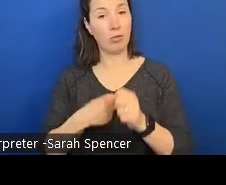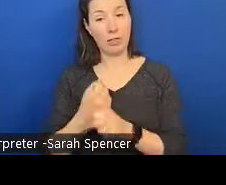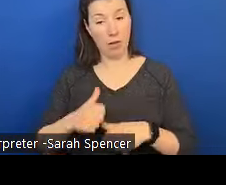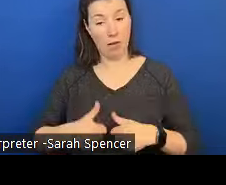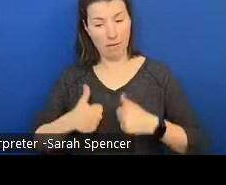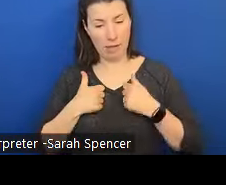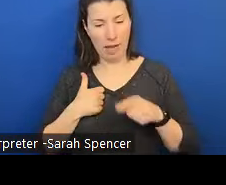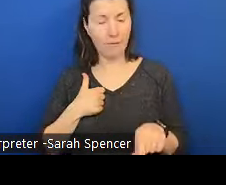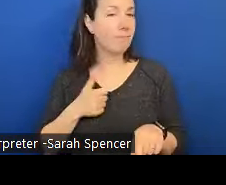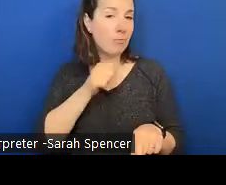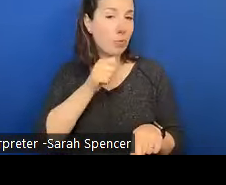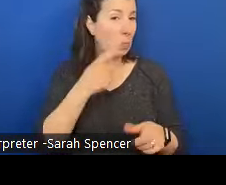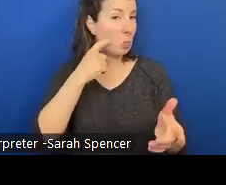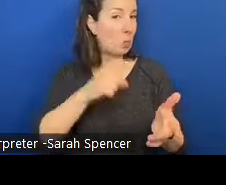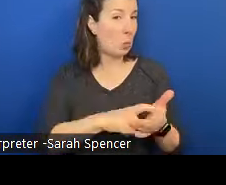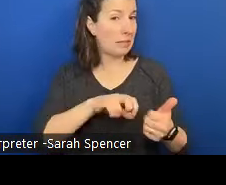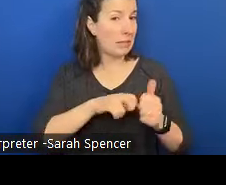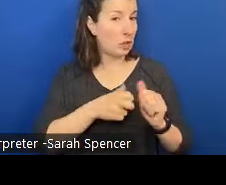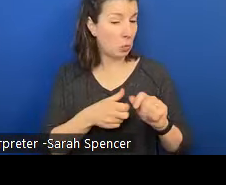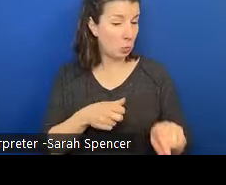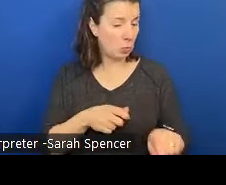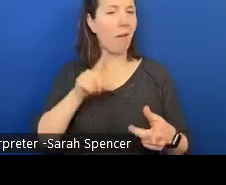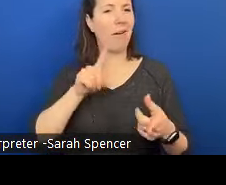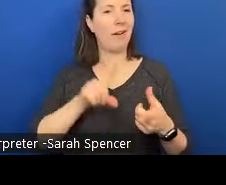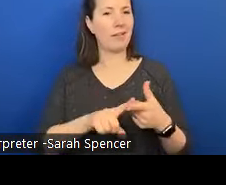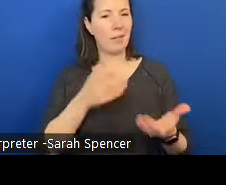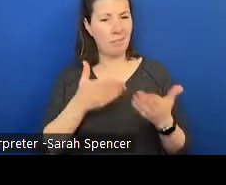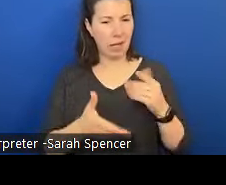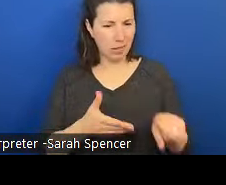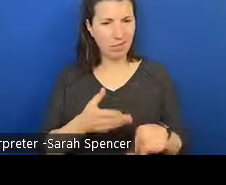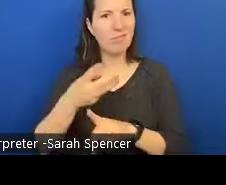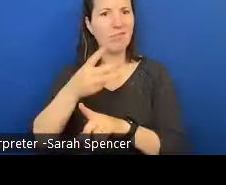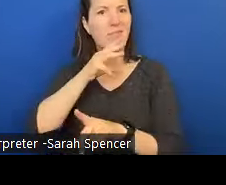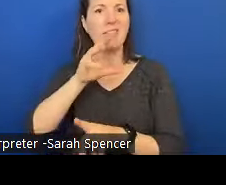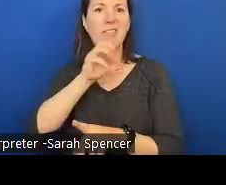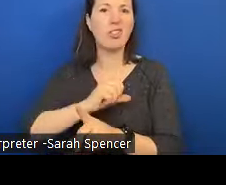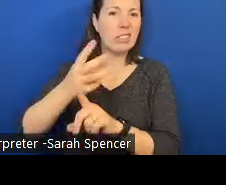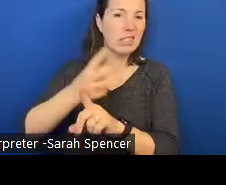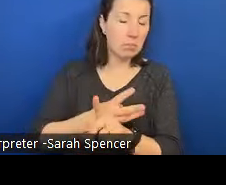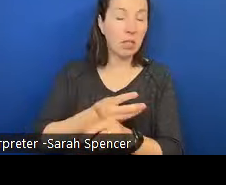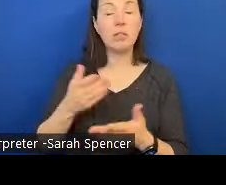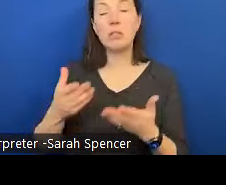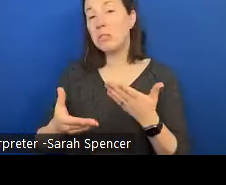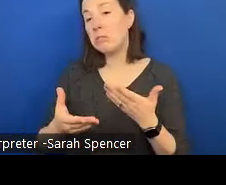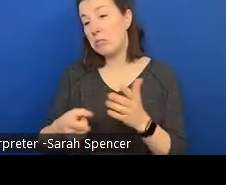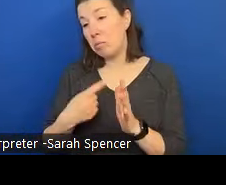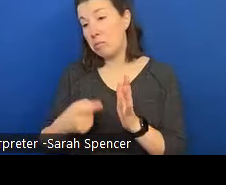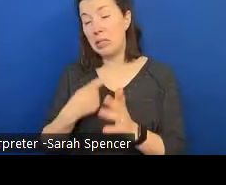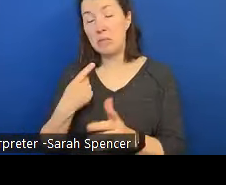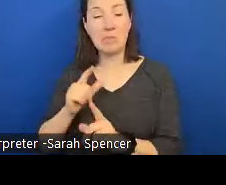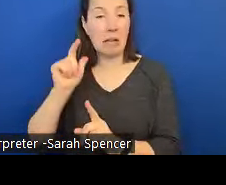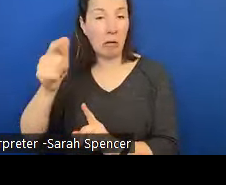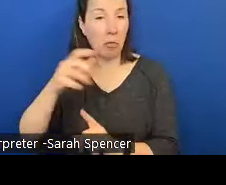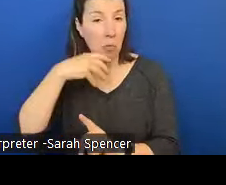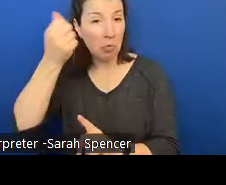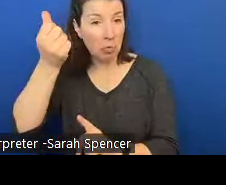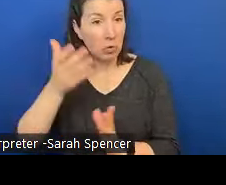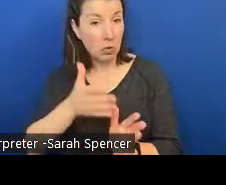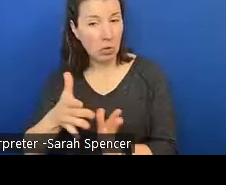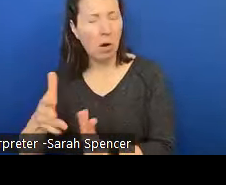an issue until kids are halfway through their first year, and sometimes even later with some of the more subtle things.